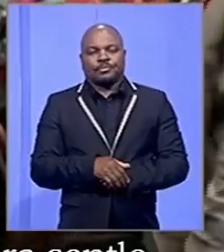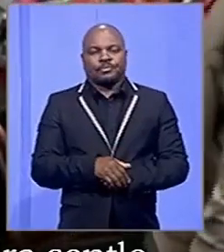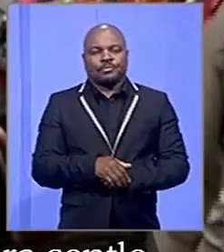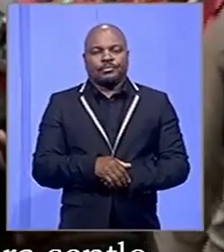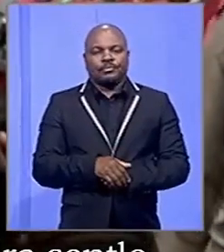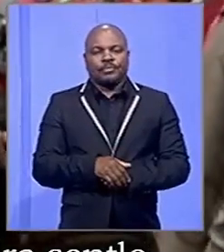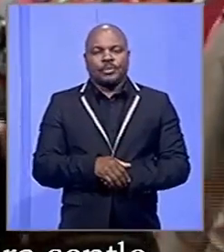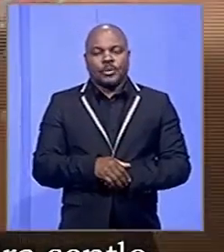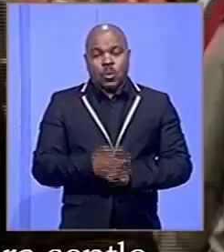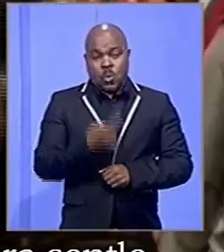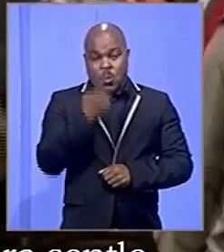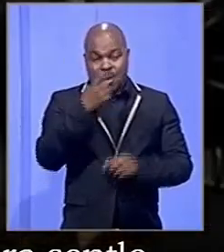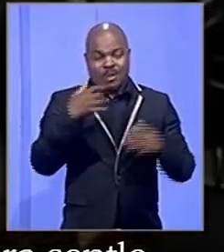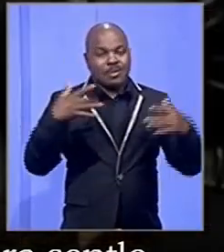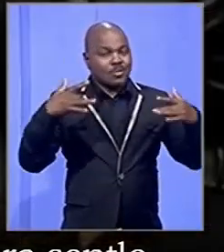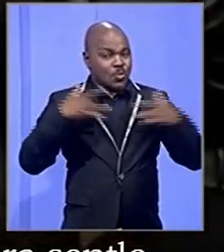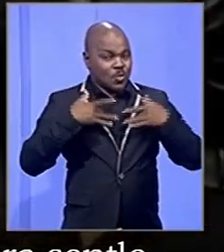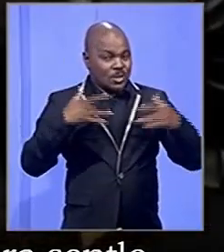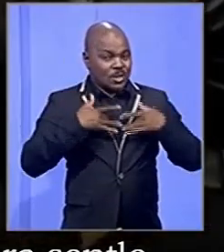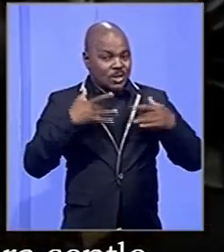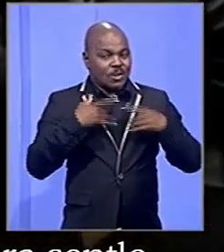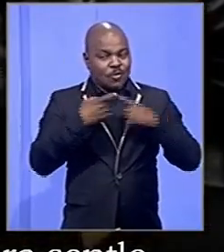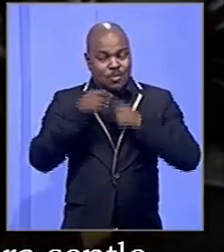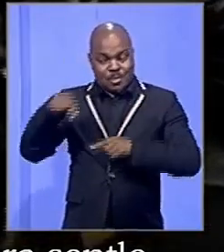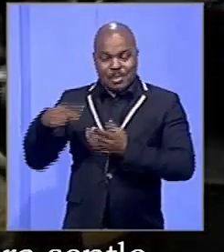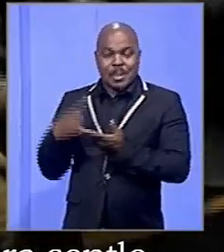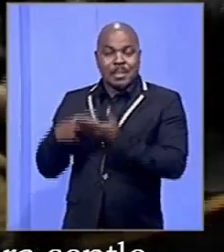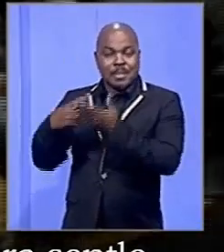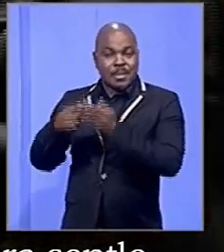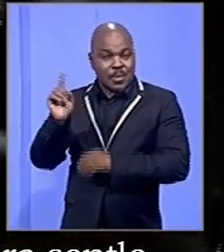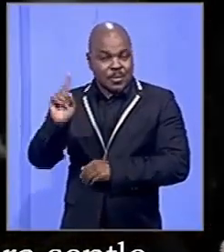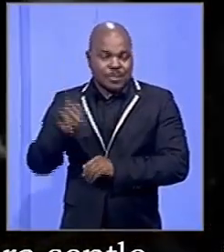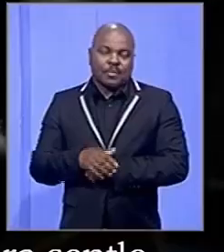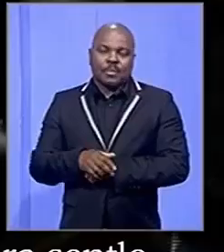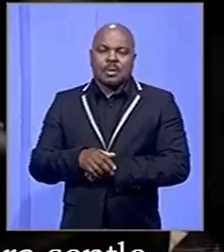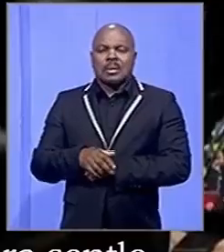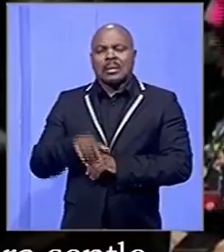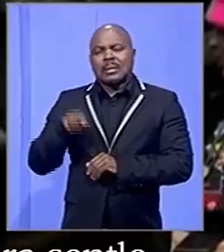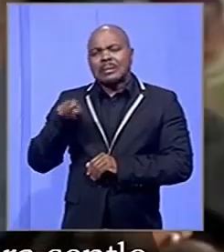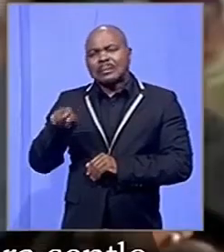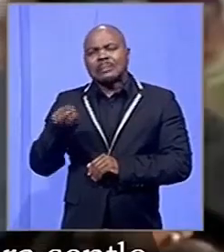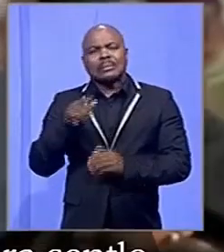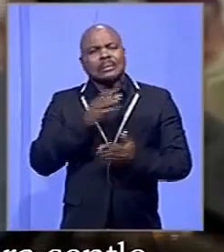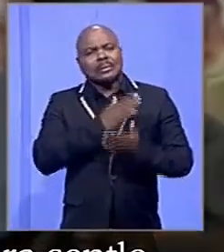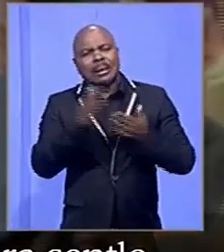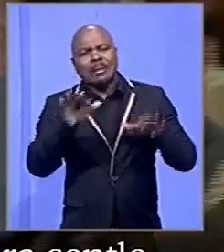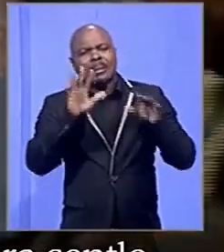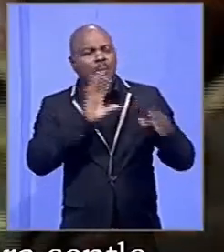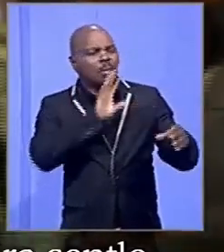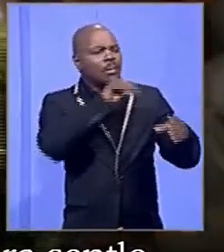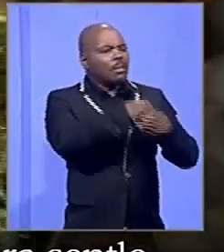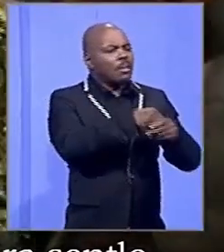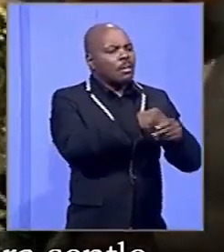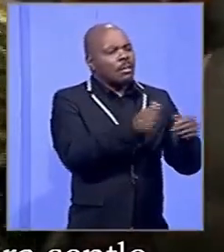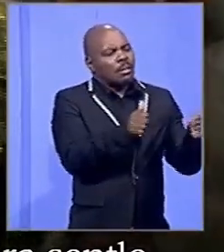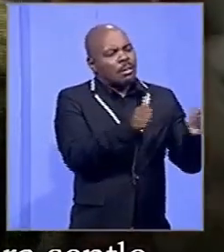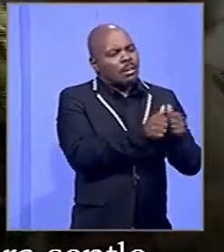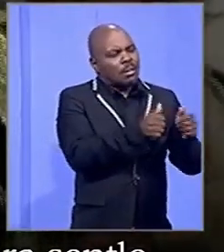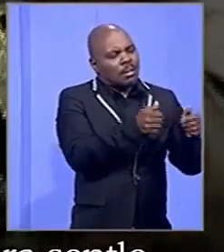nngwe ya matshwenyego a neng a tlhagisiwa kwa dipuisanong e ne le mabaka a tlhotlheletsang pangwe go tsenela puso